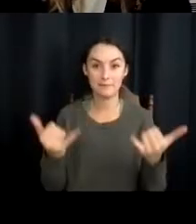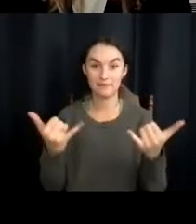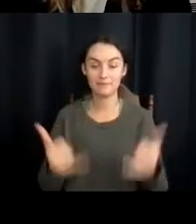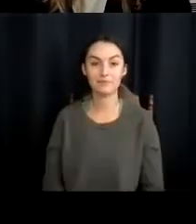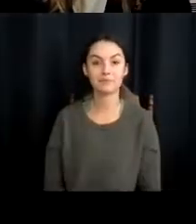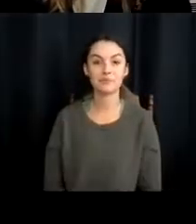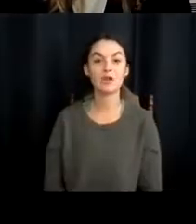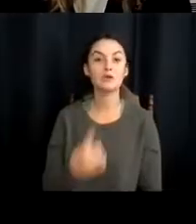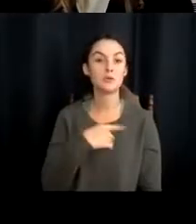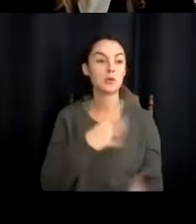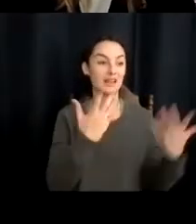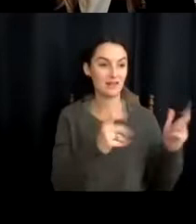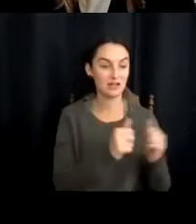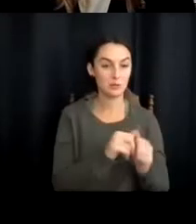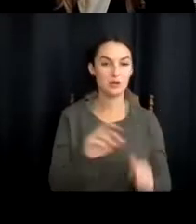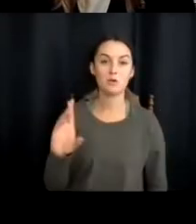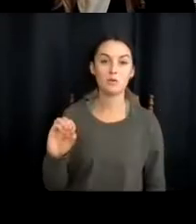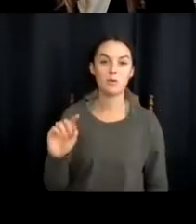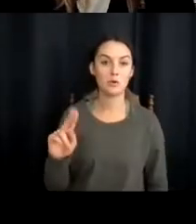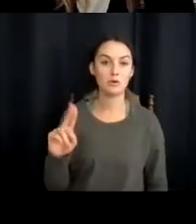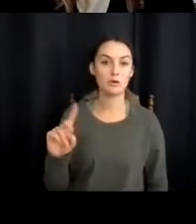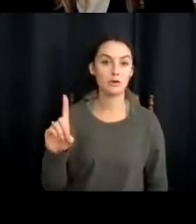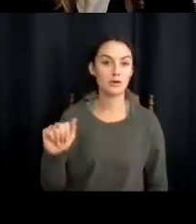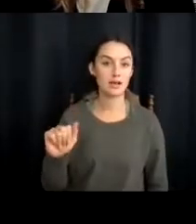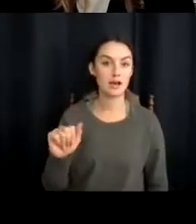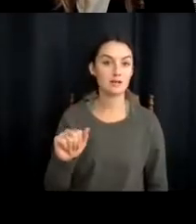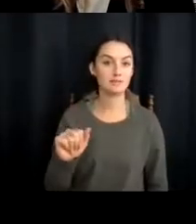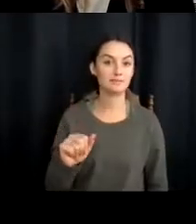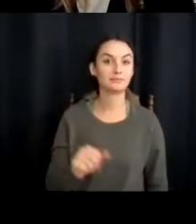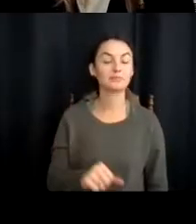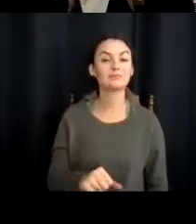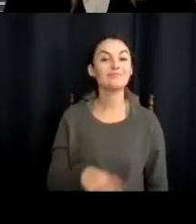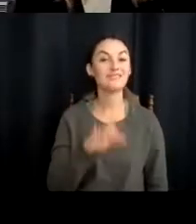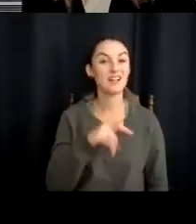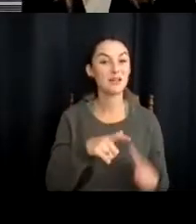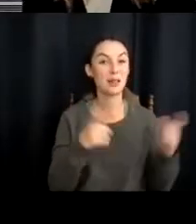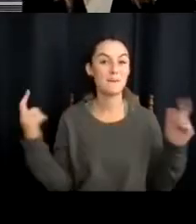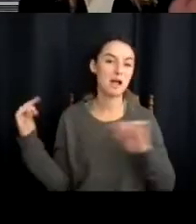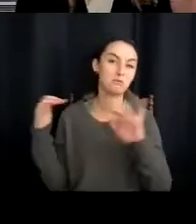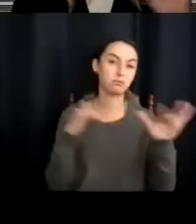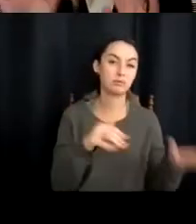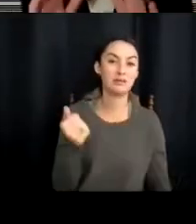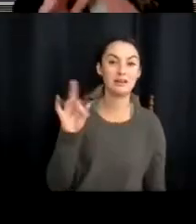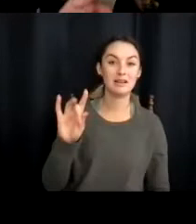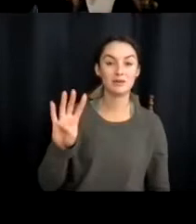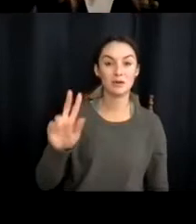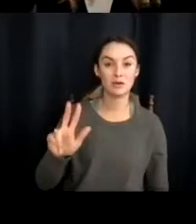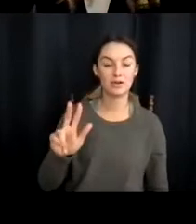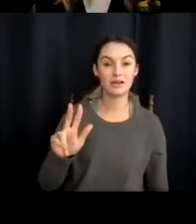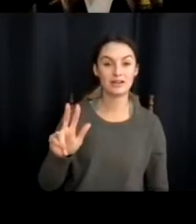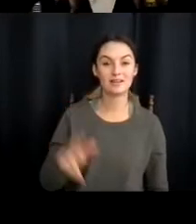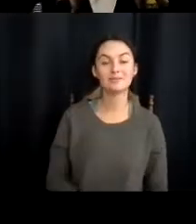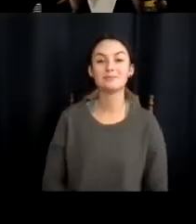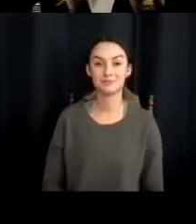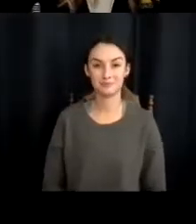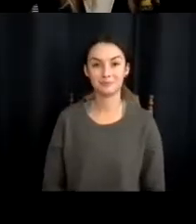rotunda downstairs at the Great Wagon Migration of 1843. So some pioneers were coming across the country on